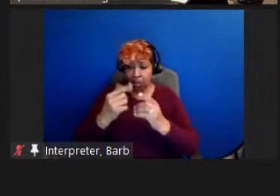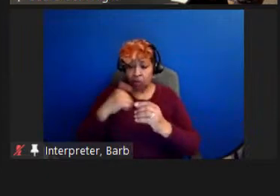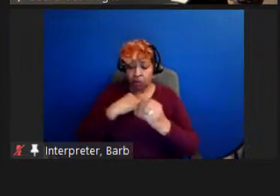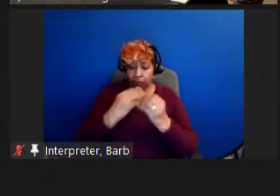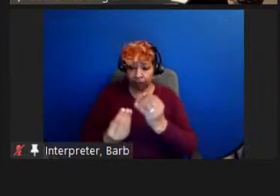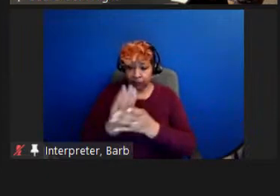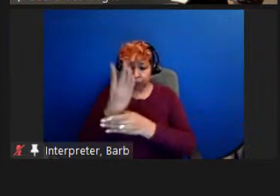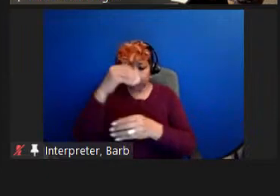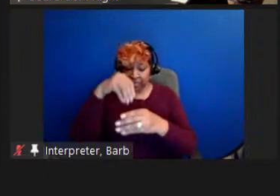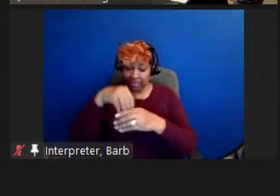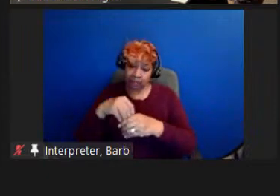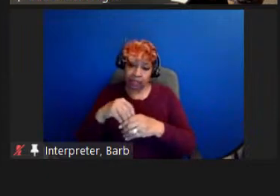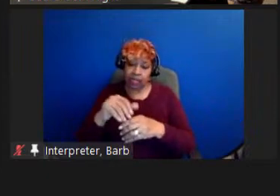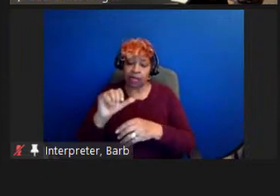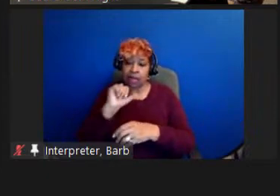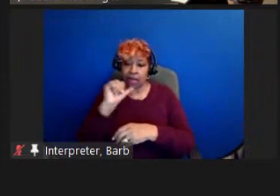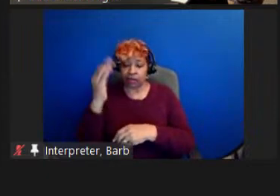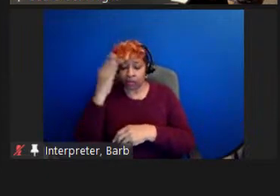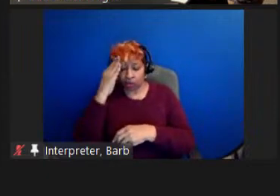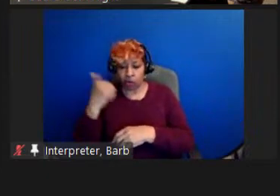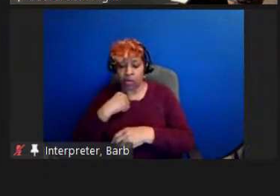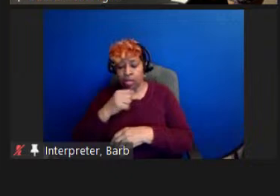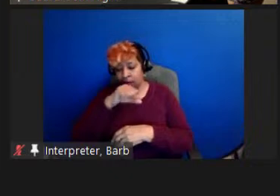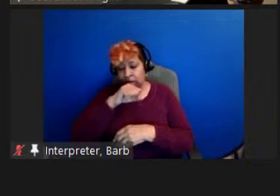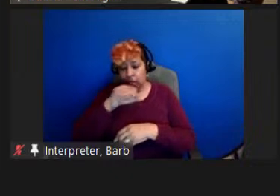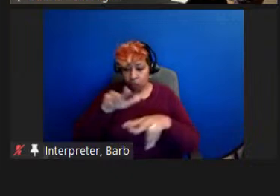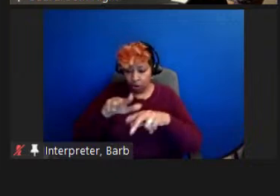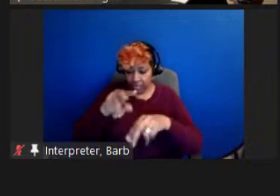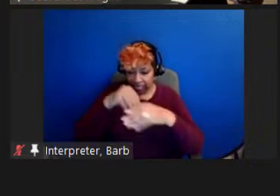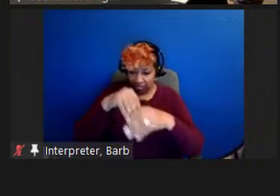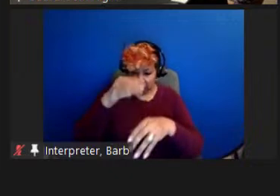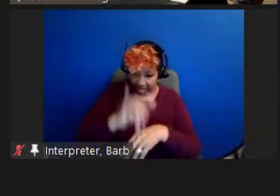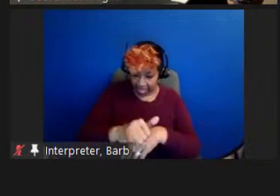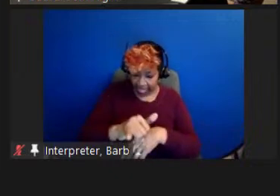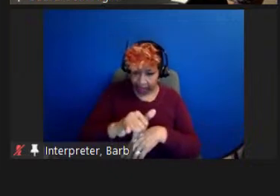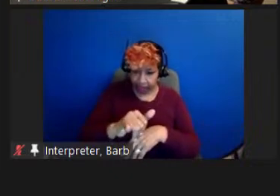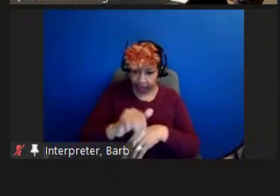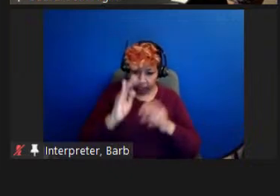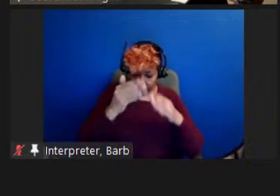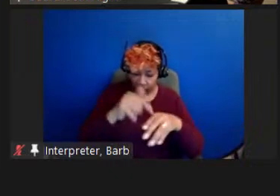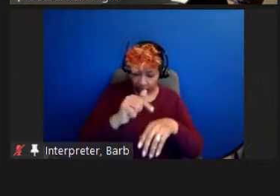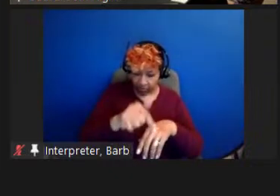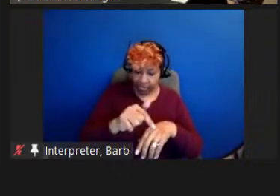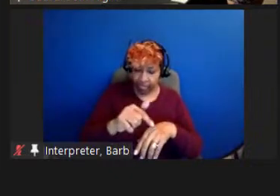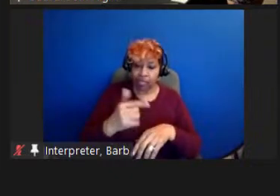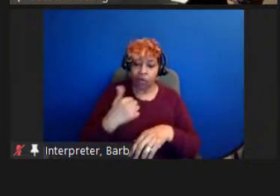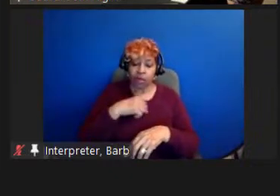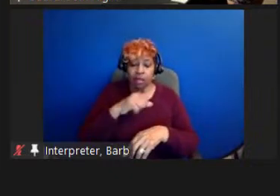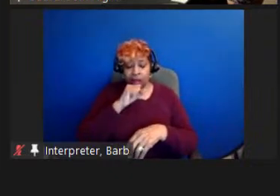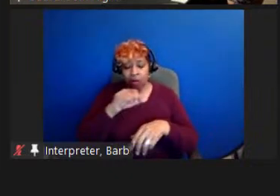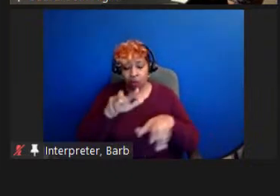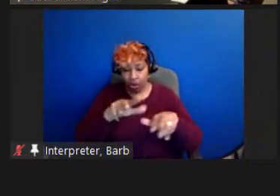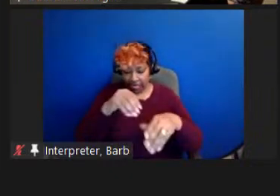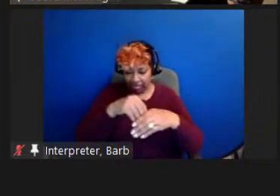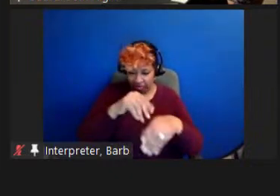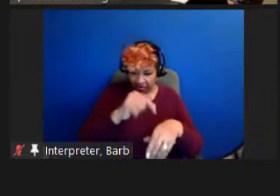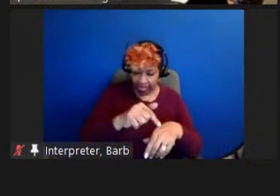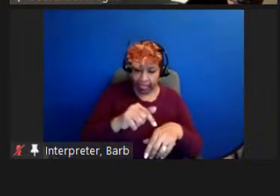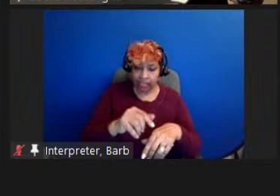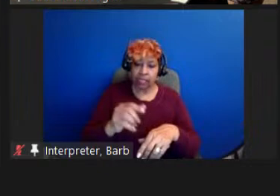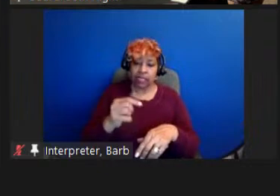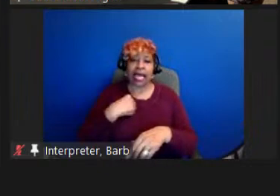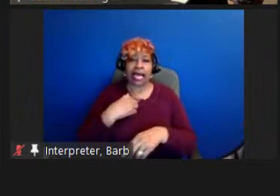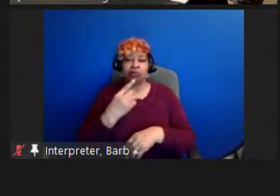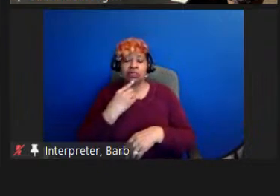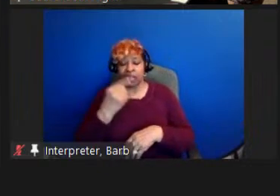of the unknown. We love walking into that. No, we love walking into that. So what I would say